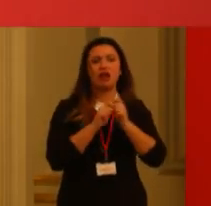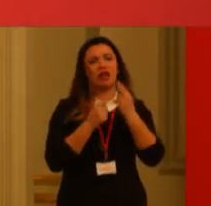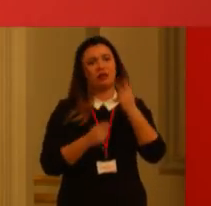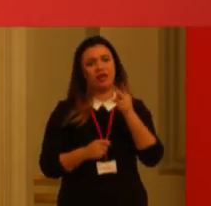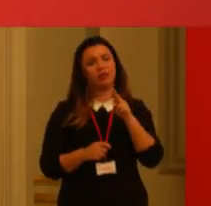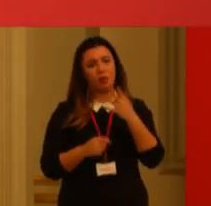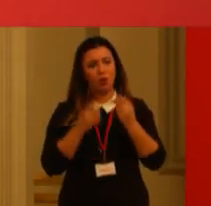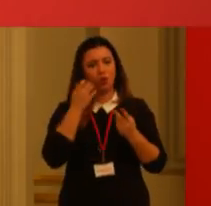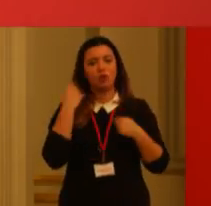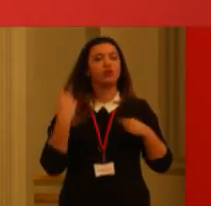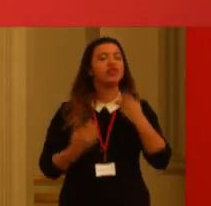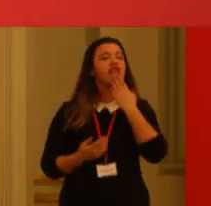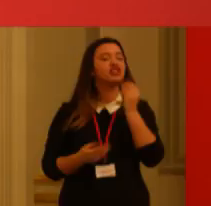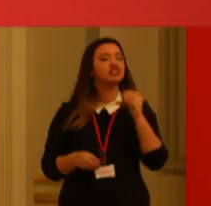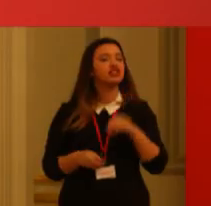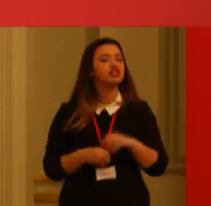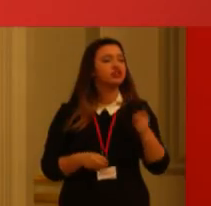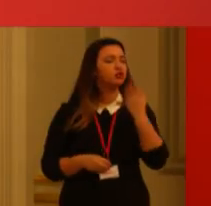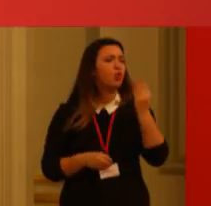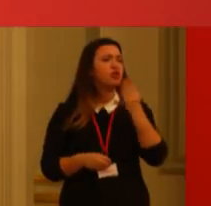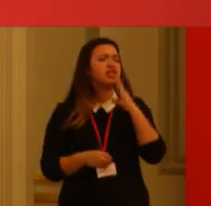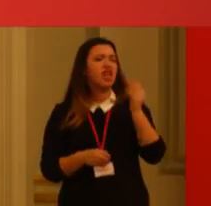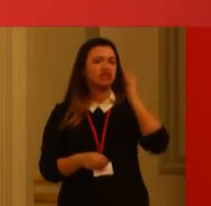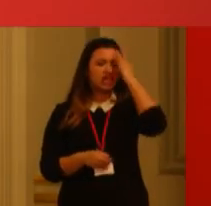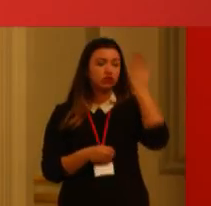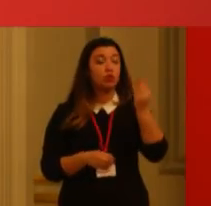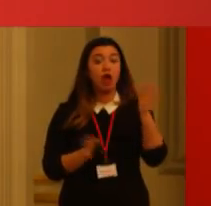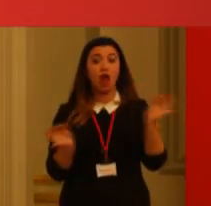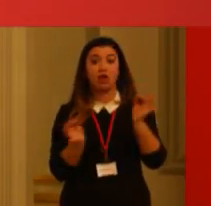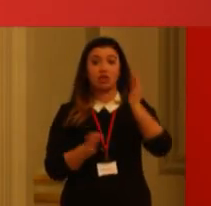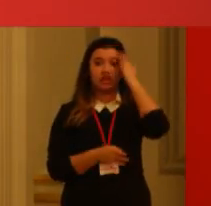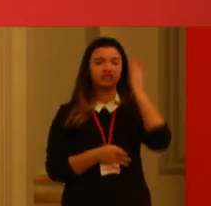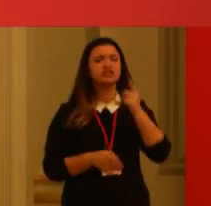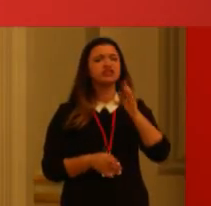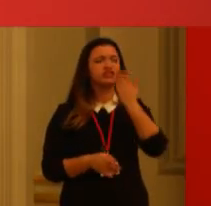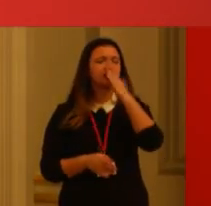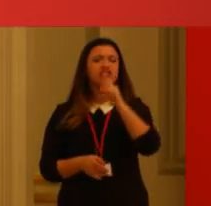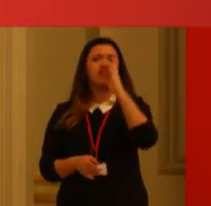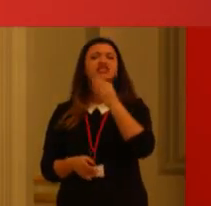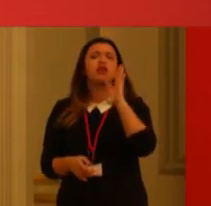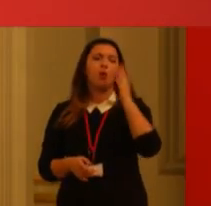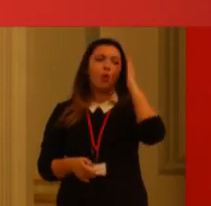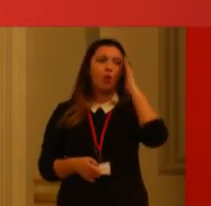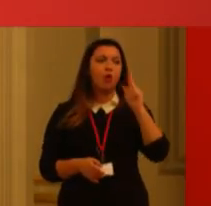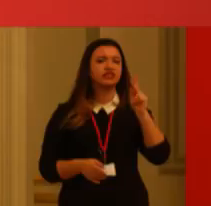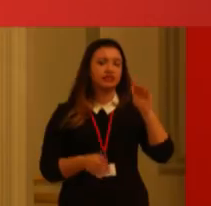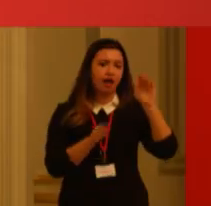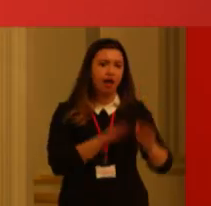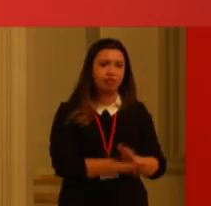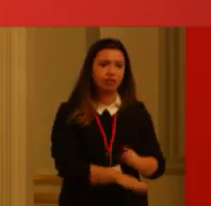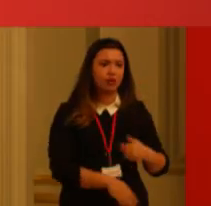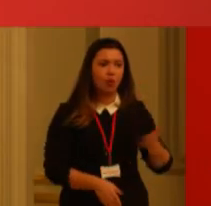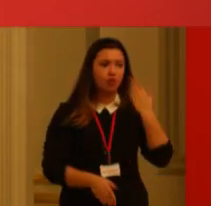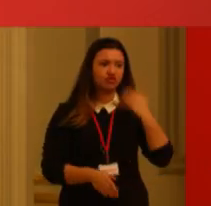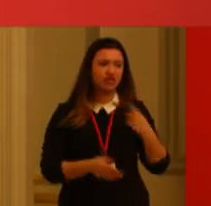feeling of unjust treatment and injustice. At a very early age, they start seeing that. When we say young people, this